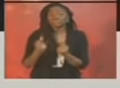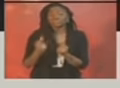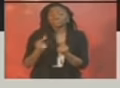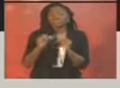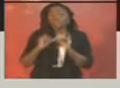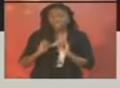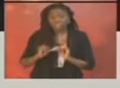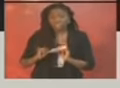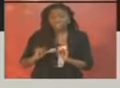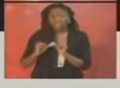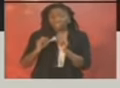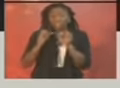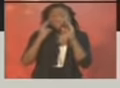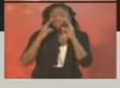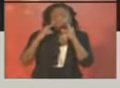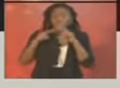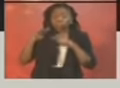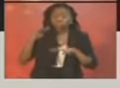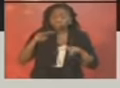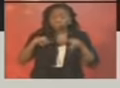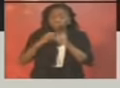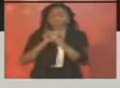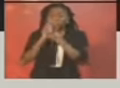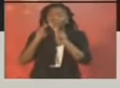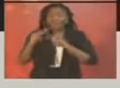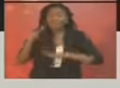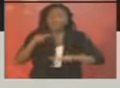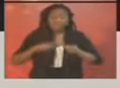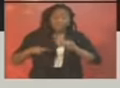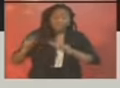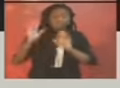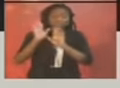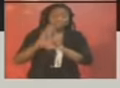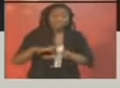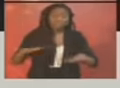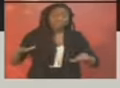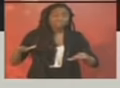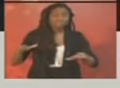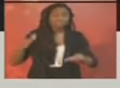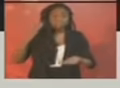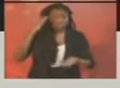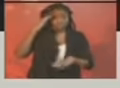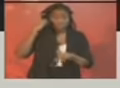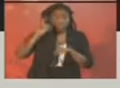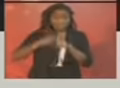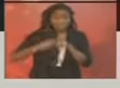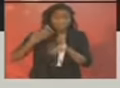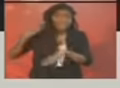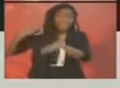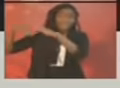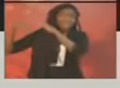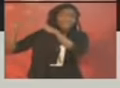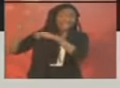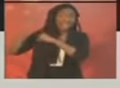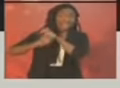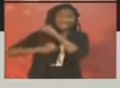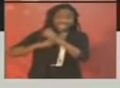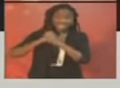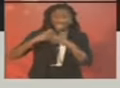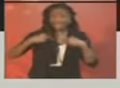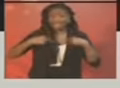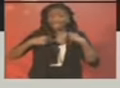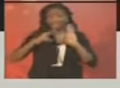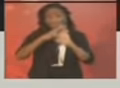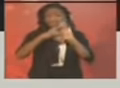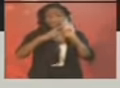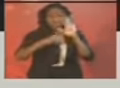children. Obviously, in Trinidad, as we mentioned before, we've had our protocols since last year, really aggressive. All the emergency